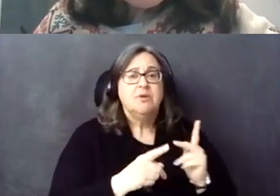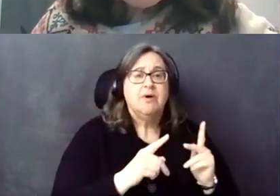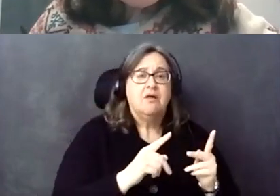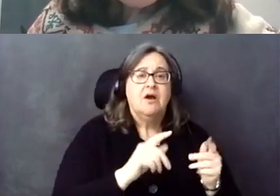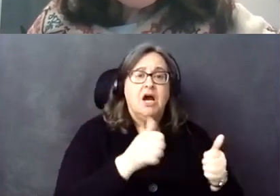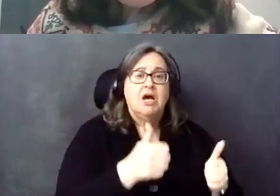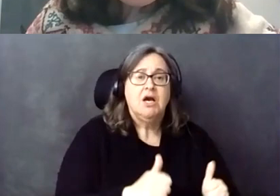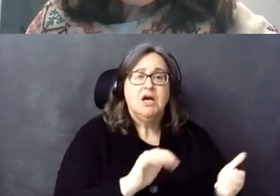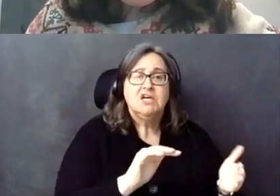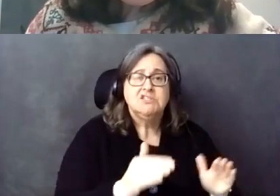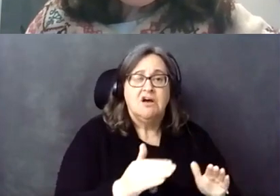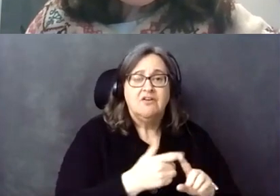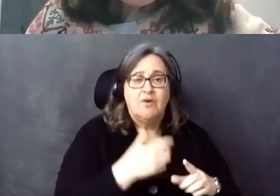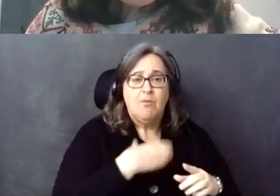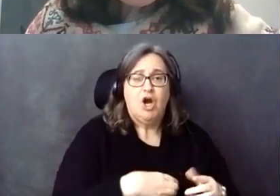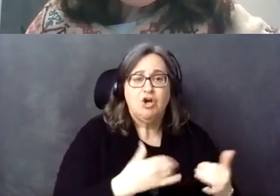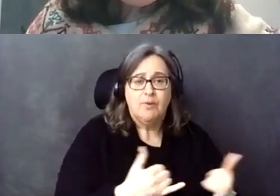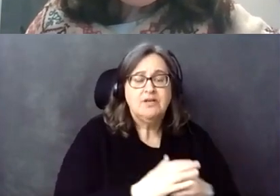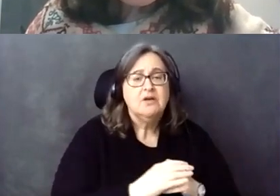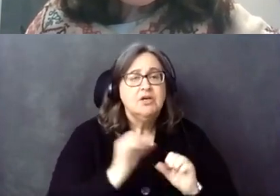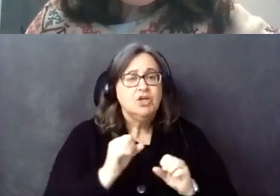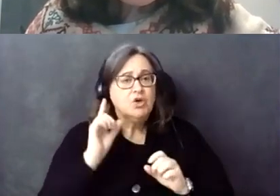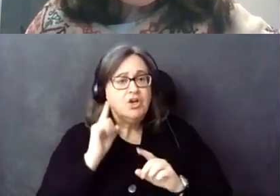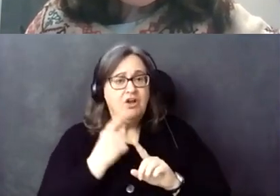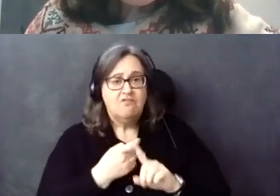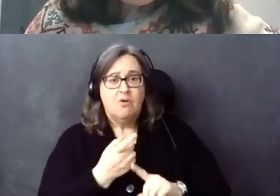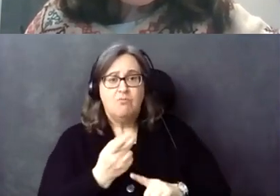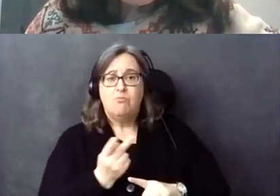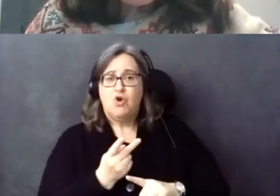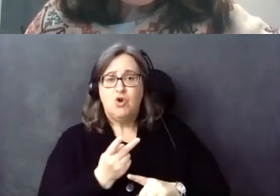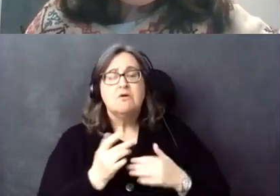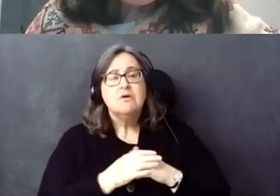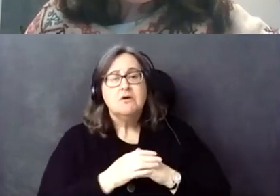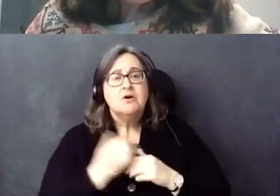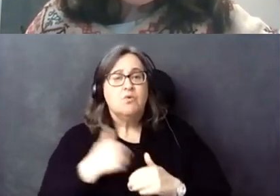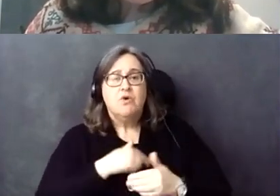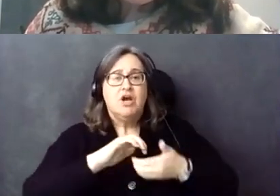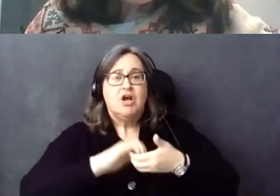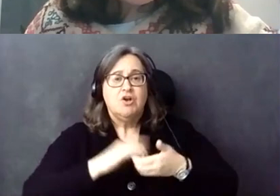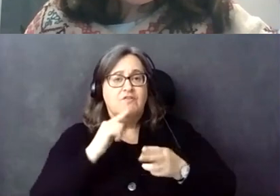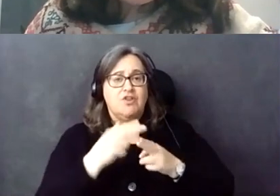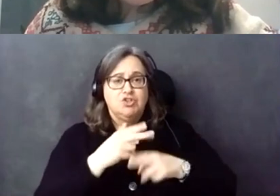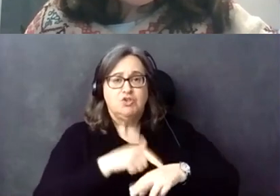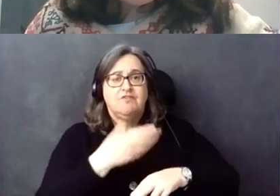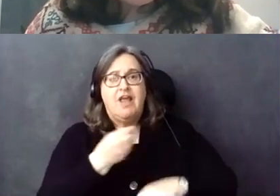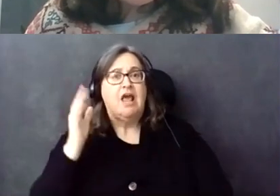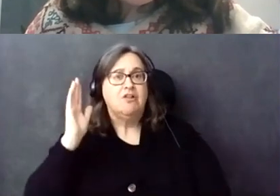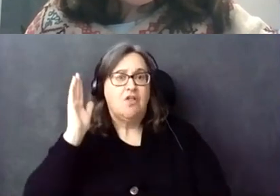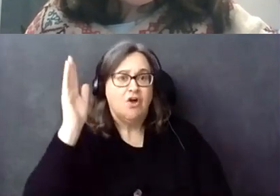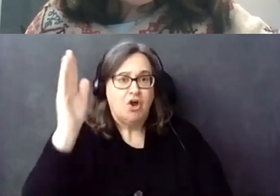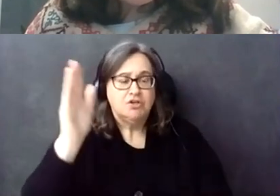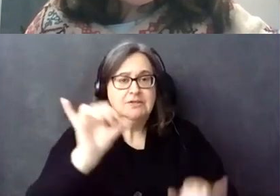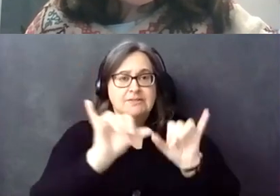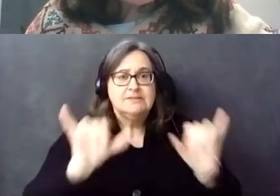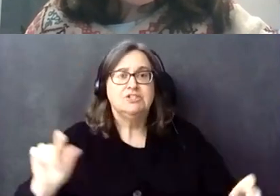now. So I think you could hear from both of us that count on us as partners for the short term, and also like the long-term system change